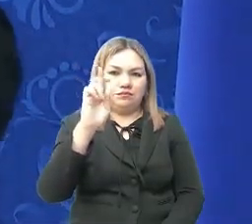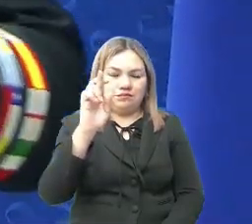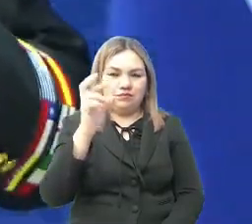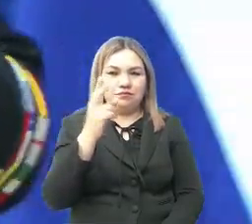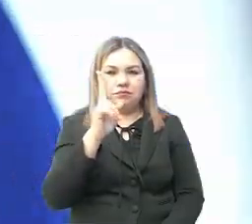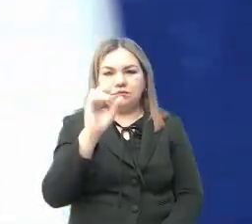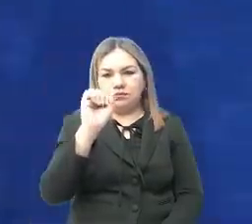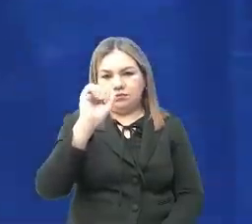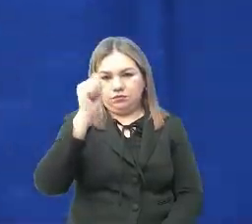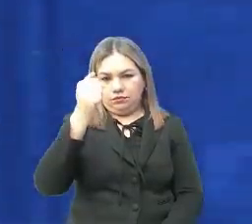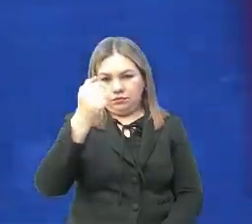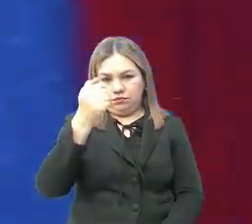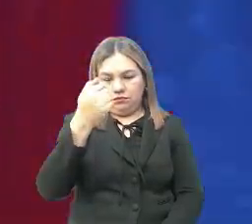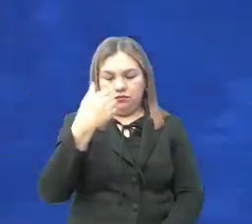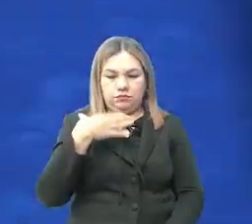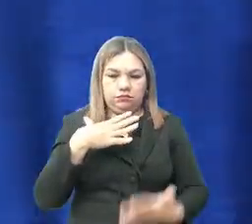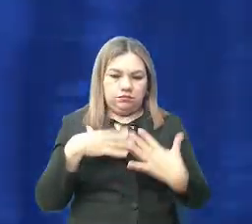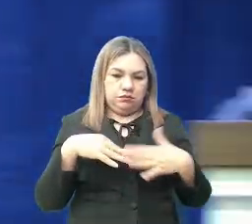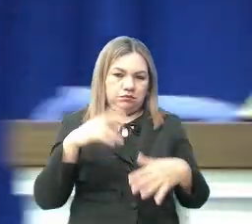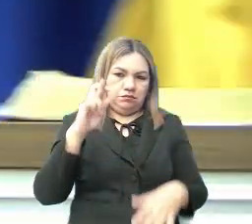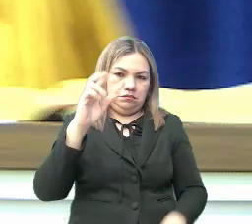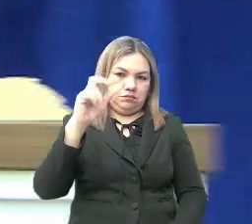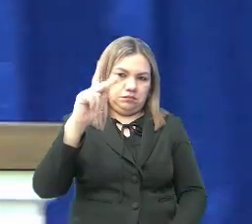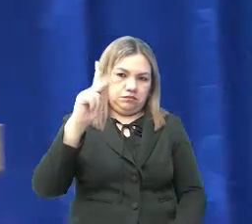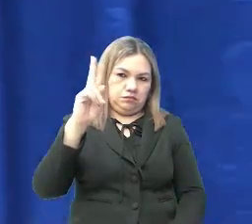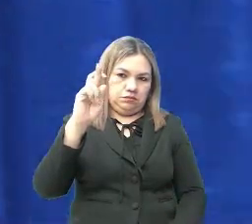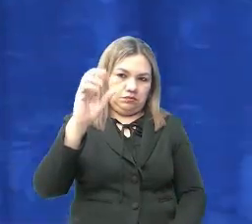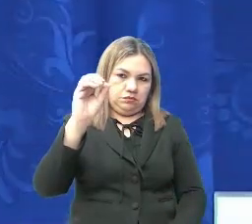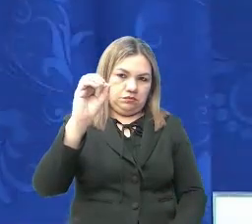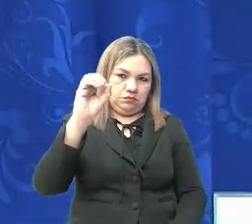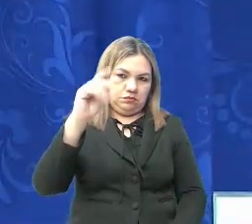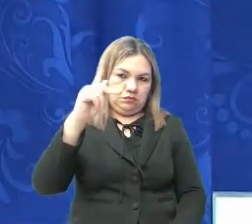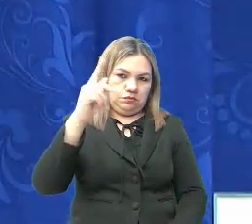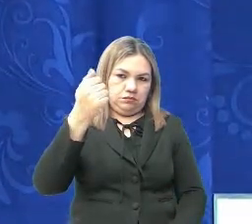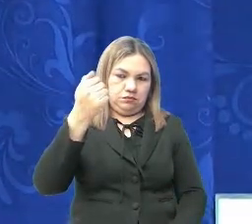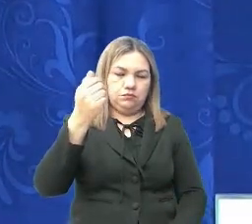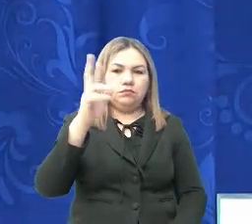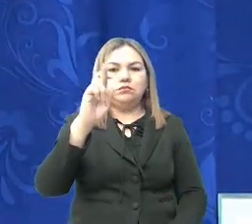There are preachers nowadays that preach with rot, with